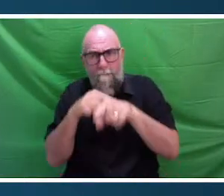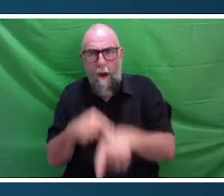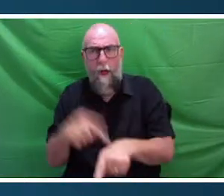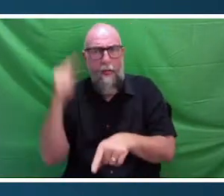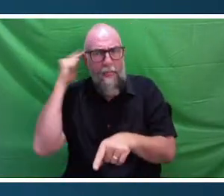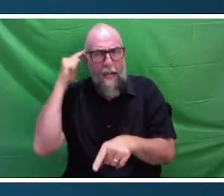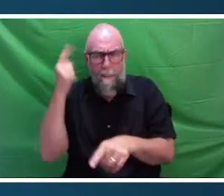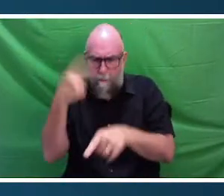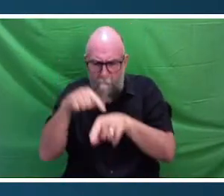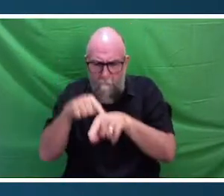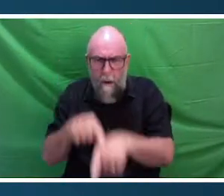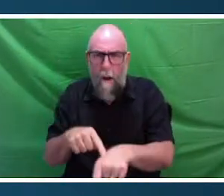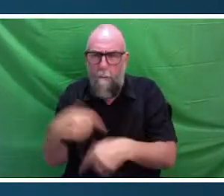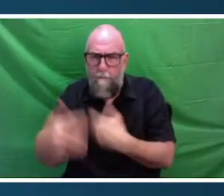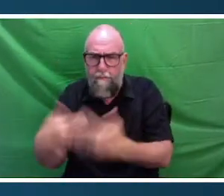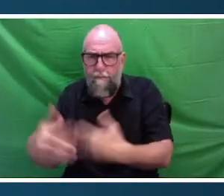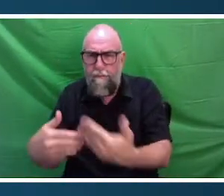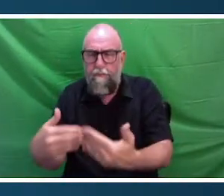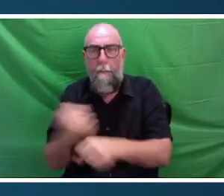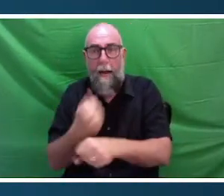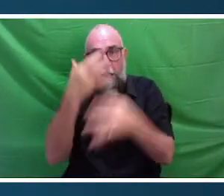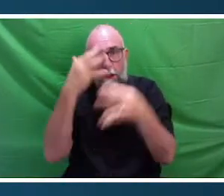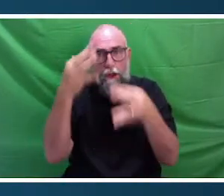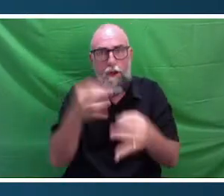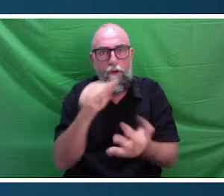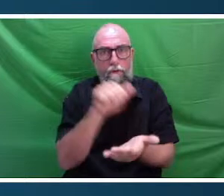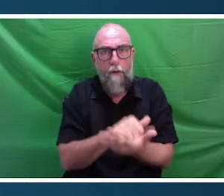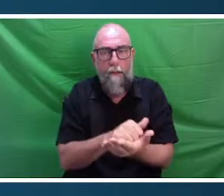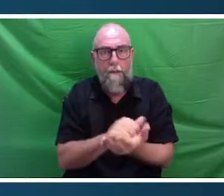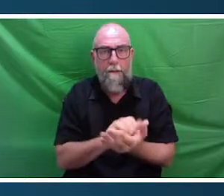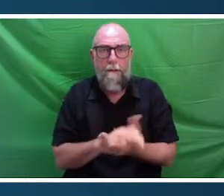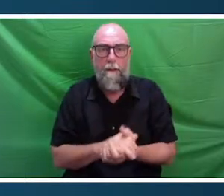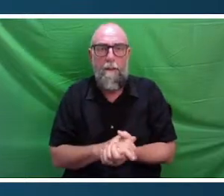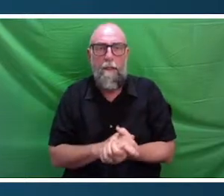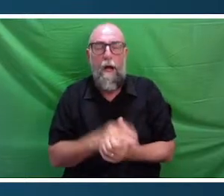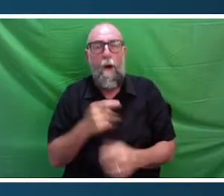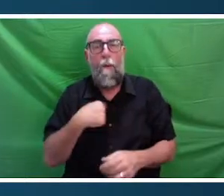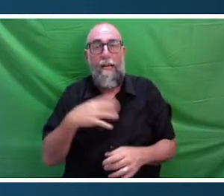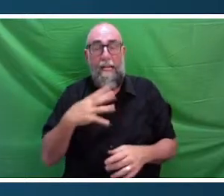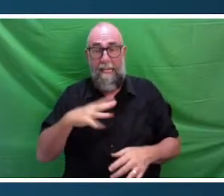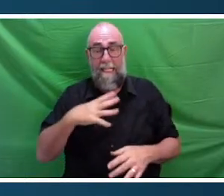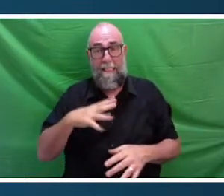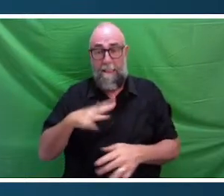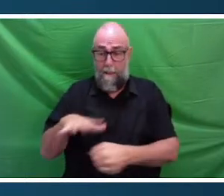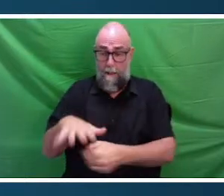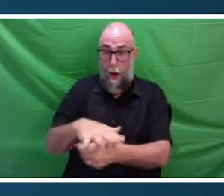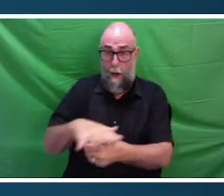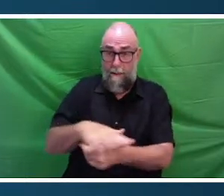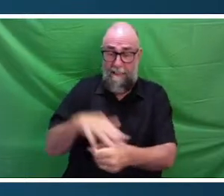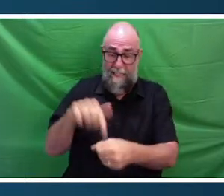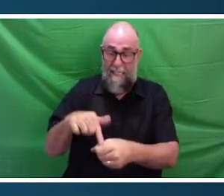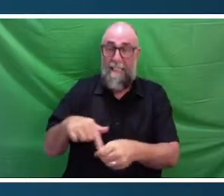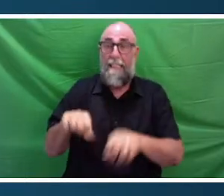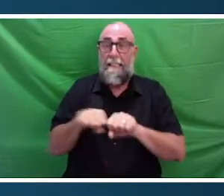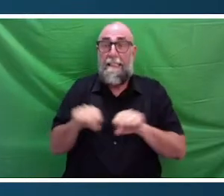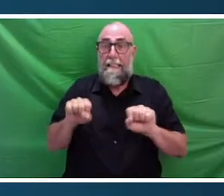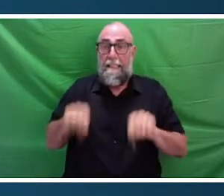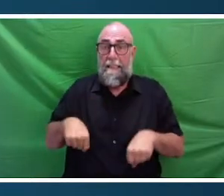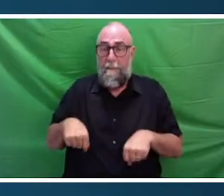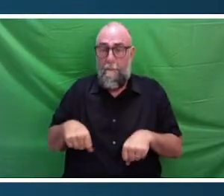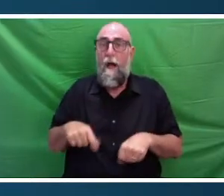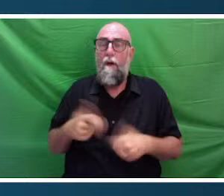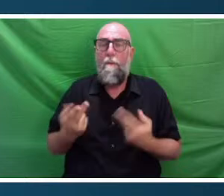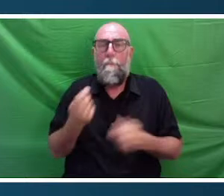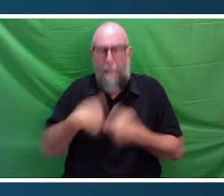towards a humanitarian and development system where localization is the norm, not just an alternative. A